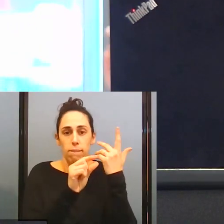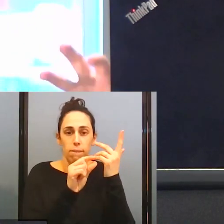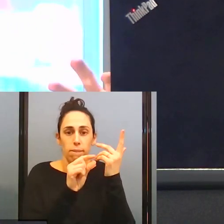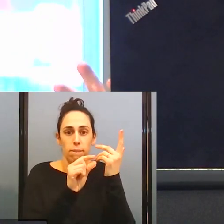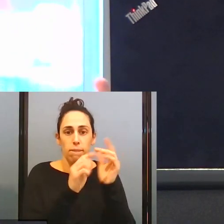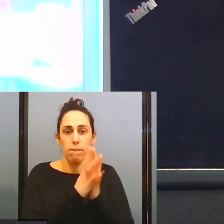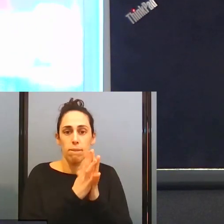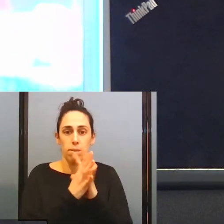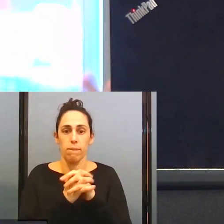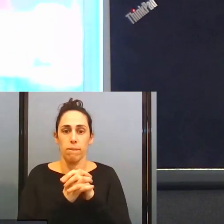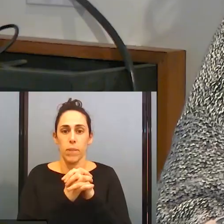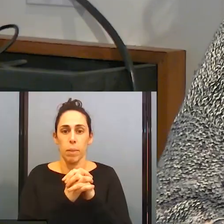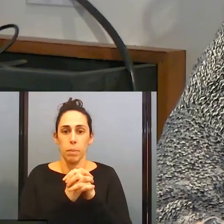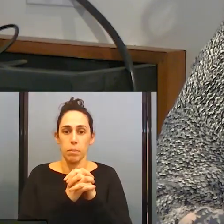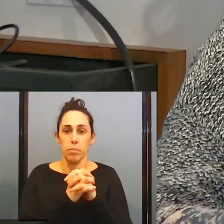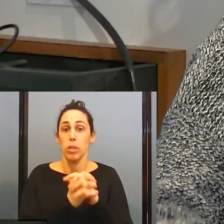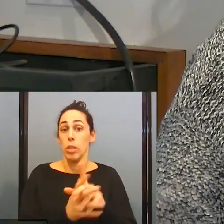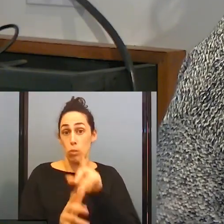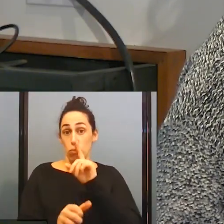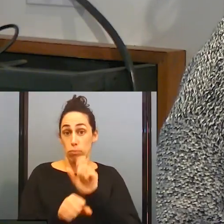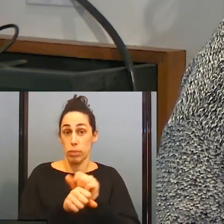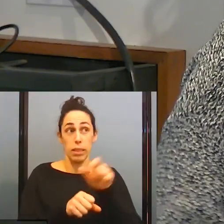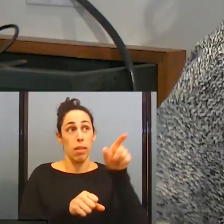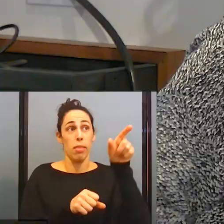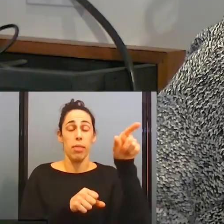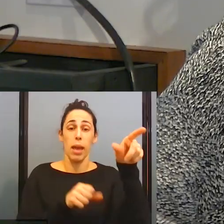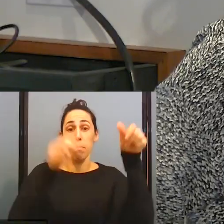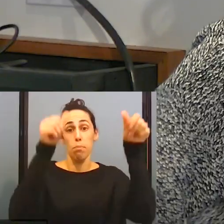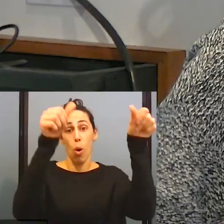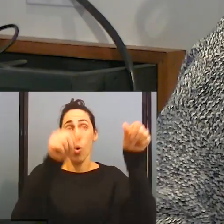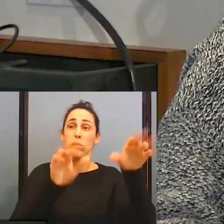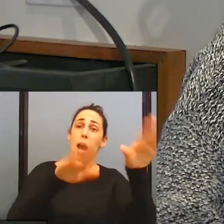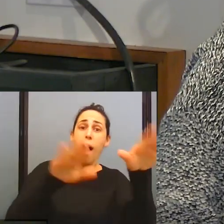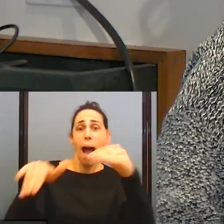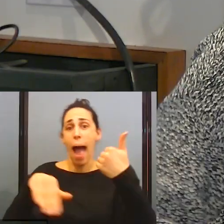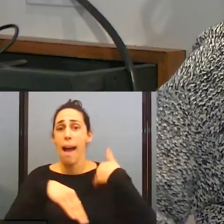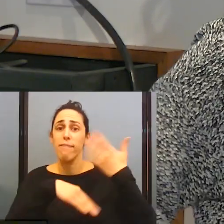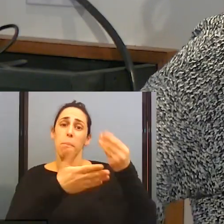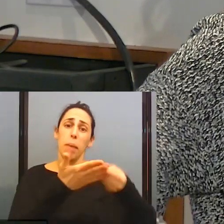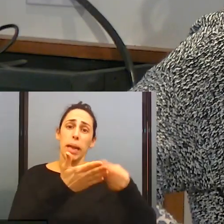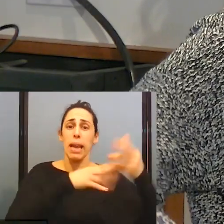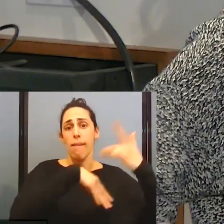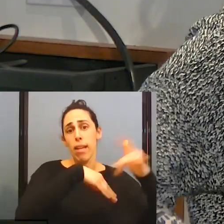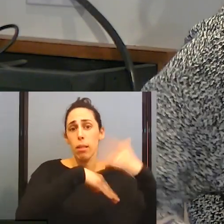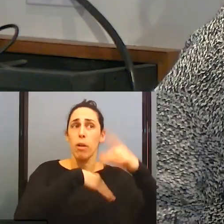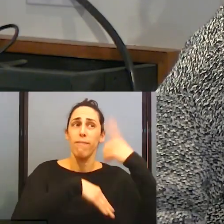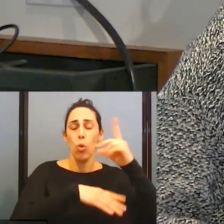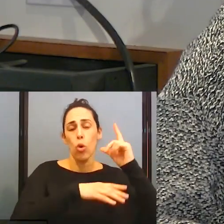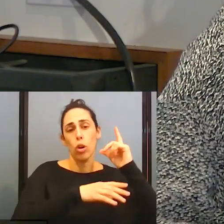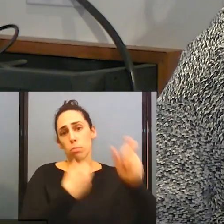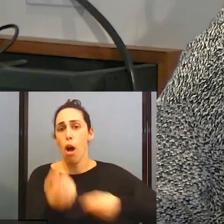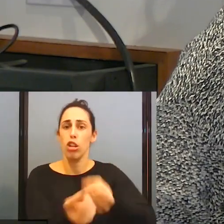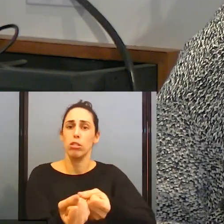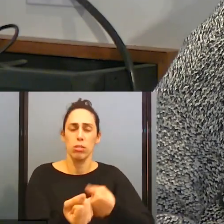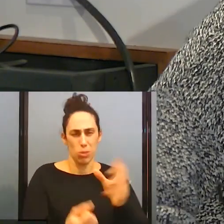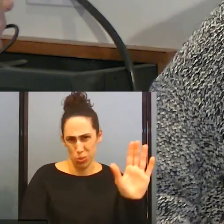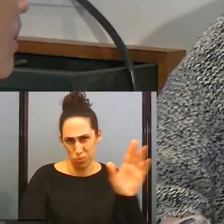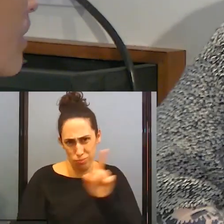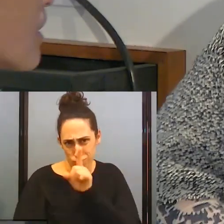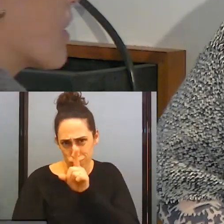not. These are not things that are advertised. They're not going to be on people's website, but there are sometimes resources available.